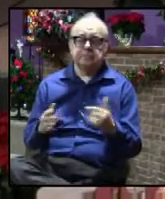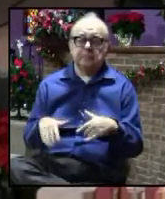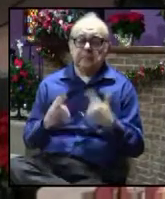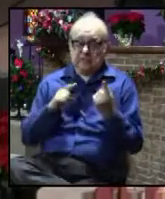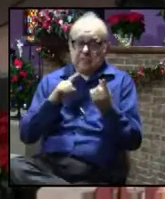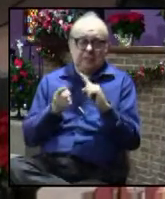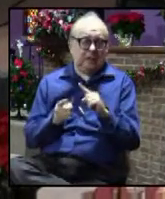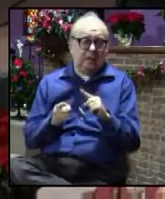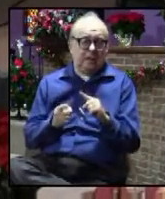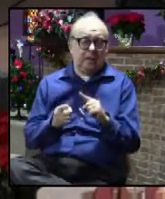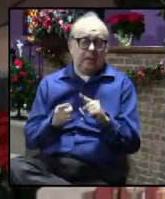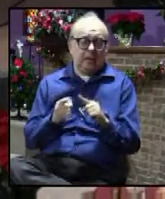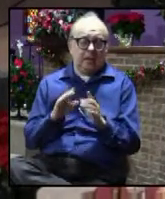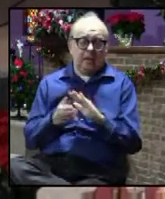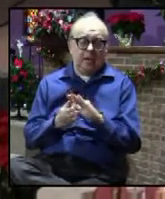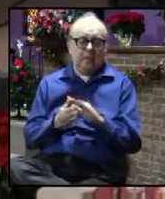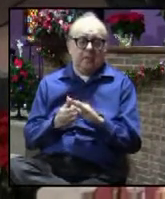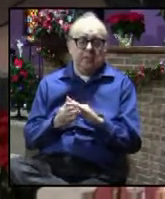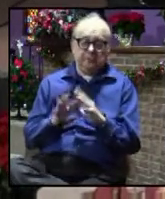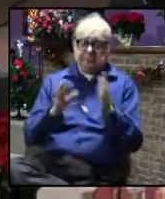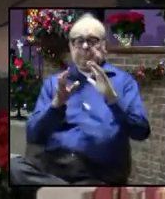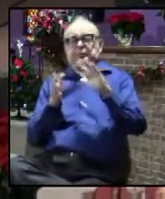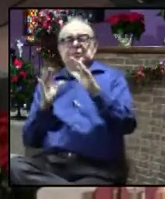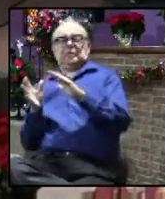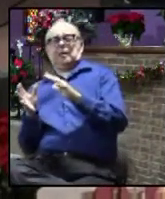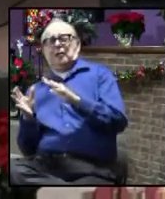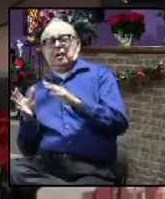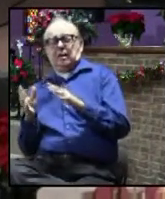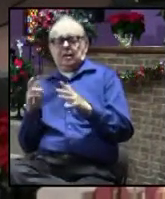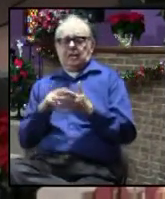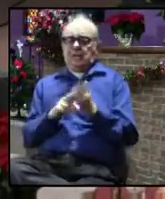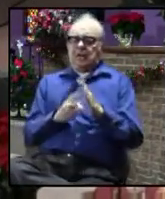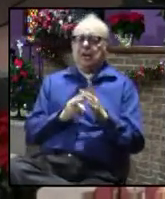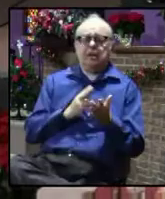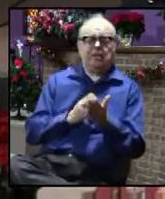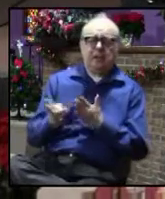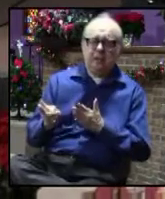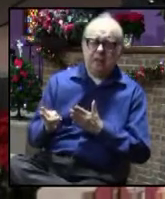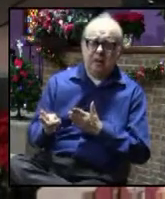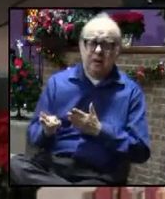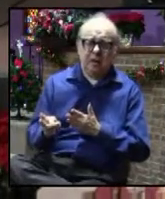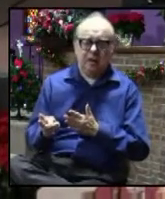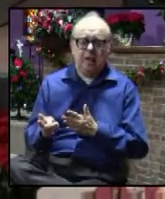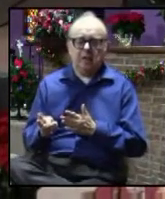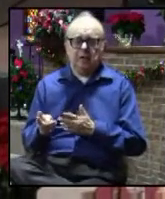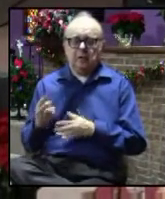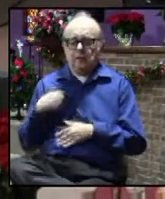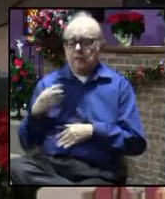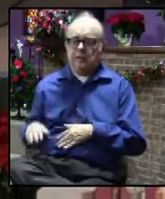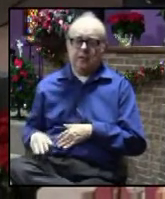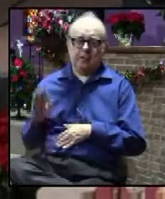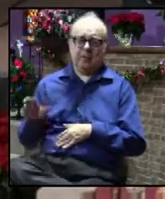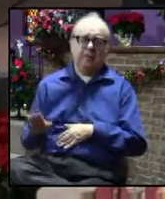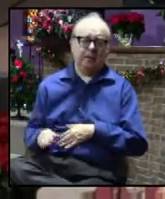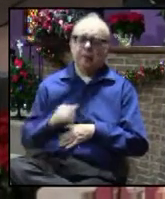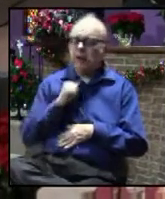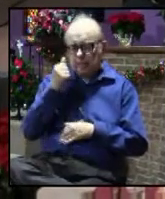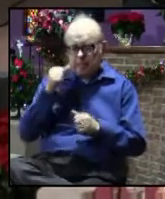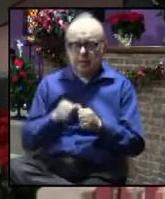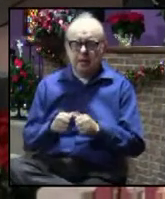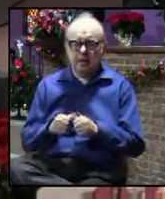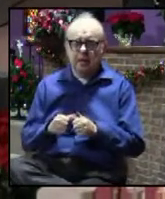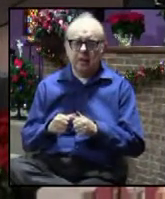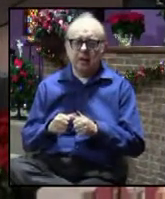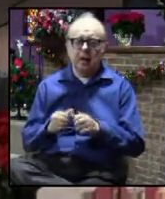has changed. It's become more chaotic. I mean, honestly, the time growing up, I don't ever remember in